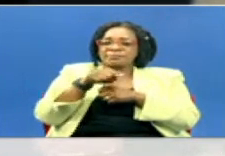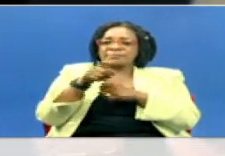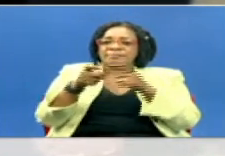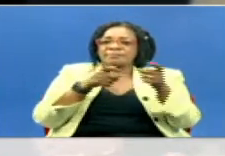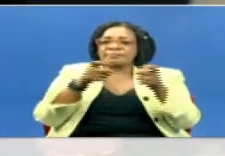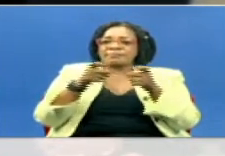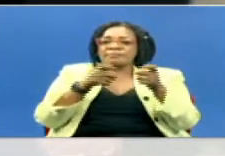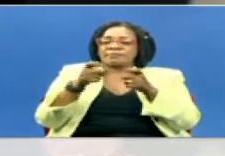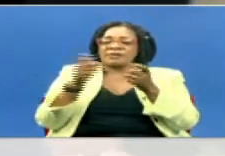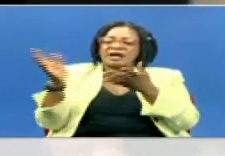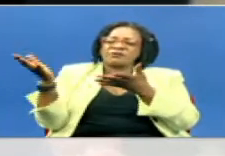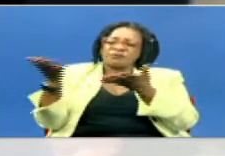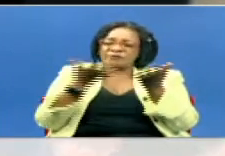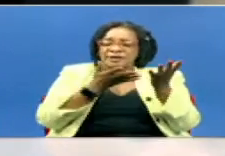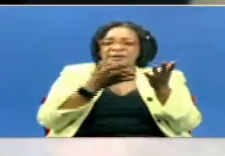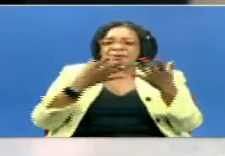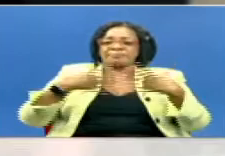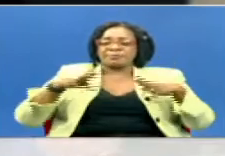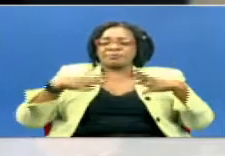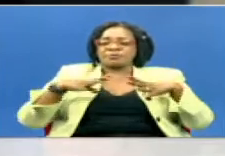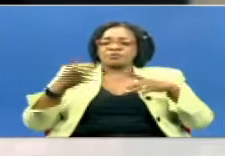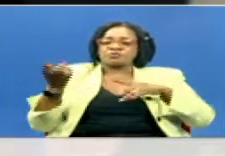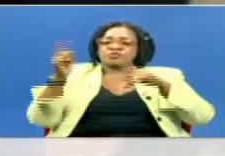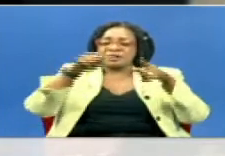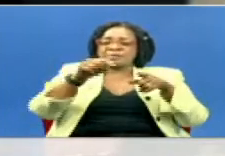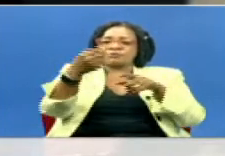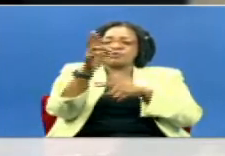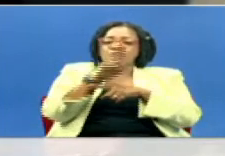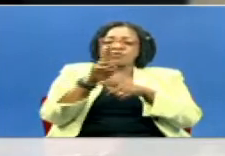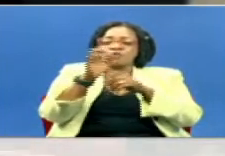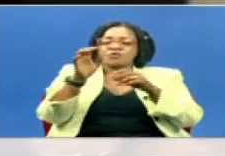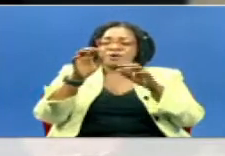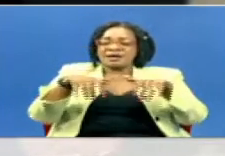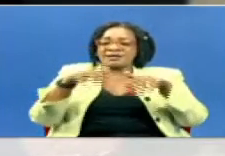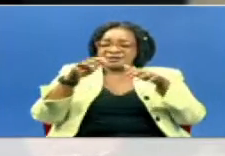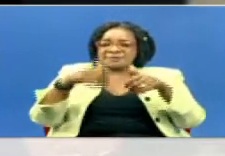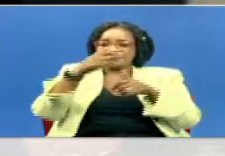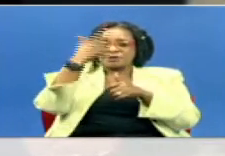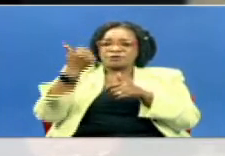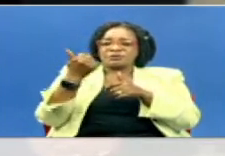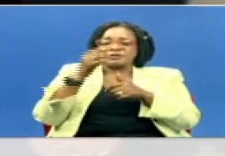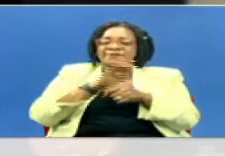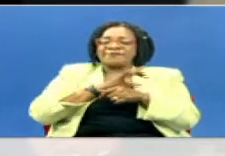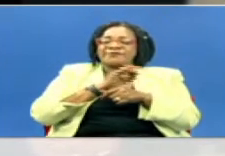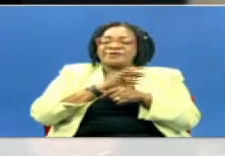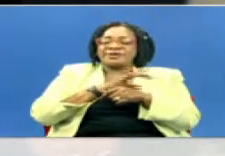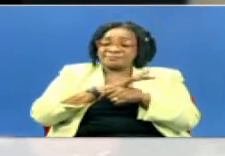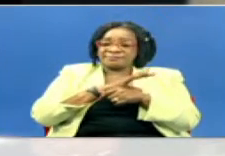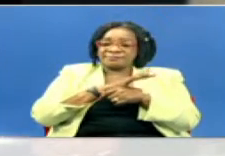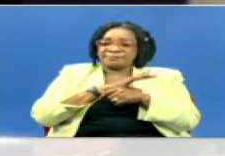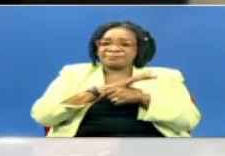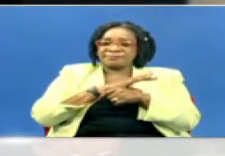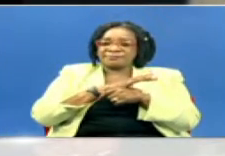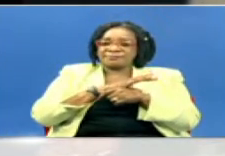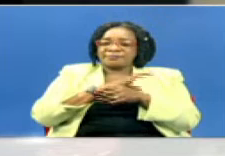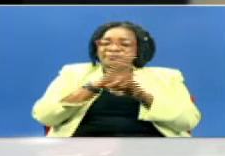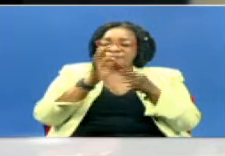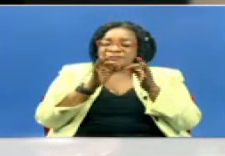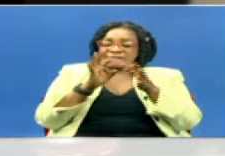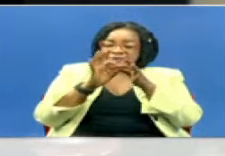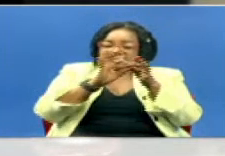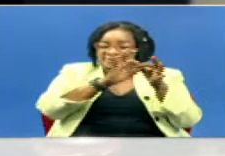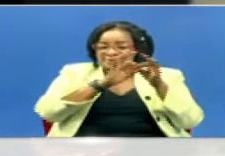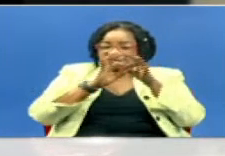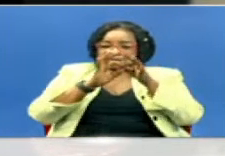ferry people to come to Uhuru Gardens because for fear that what Azimio la Umoja One Kenya